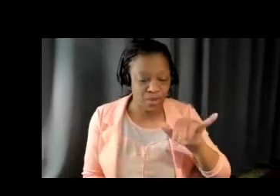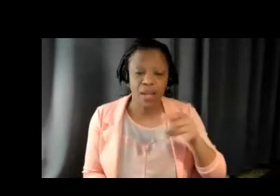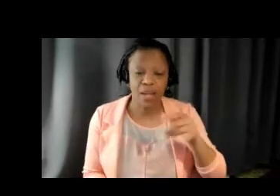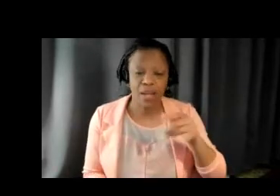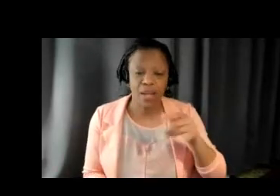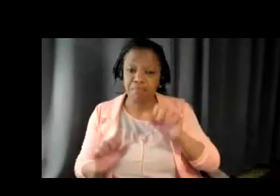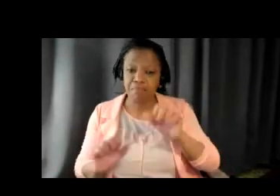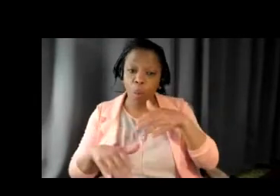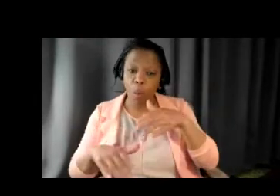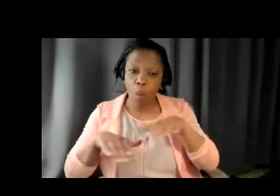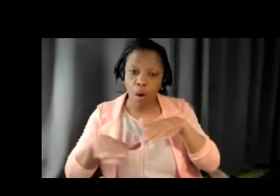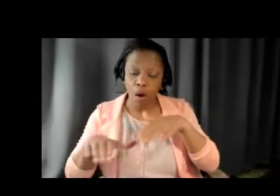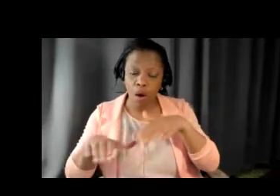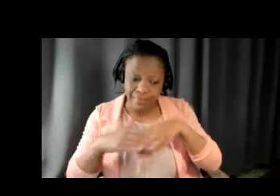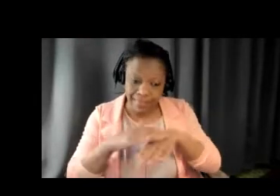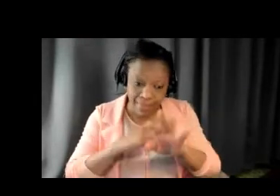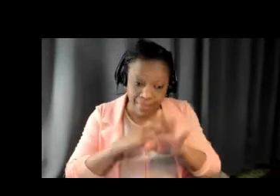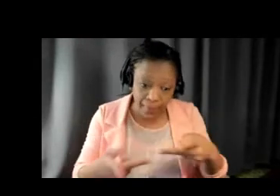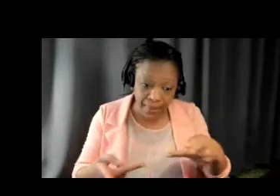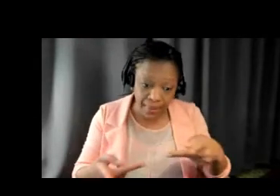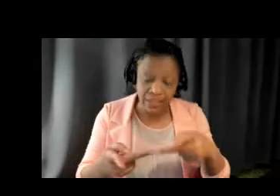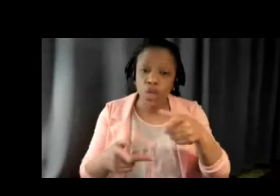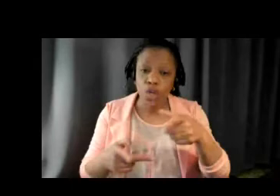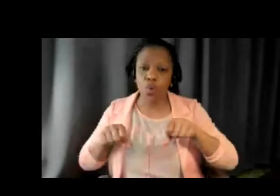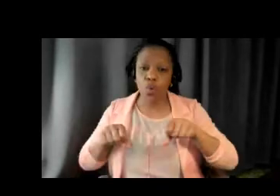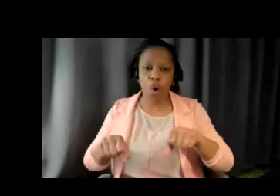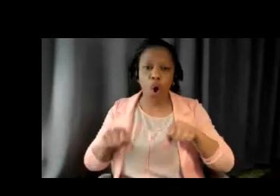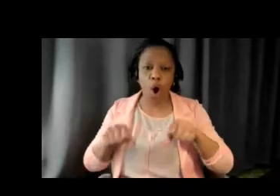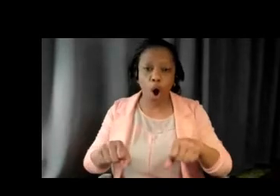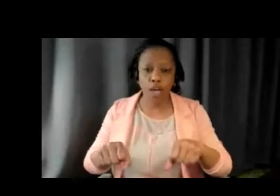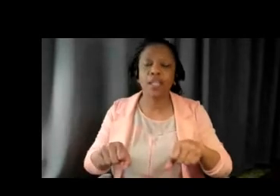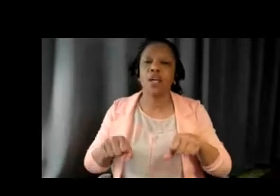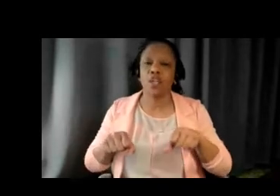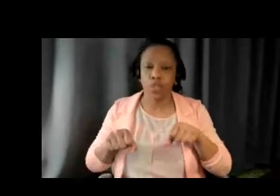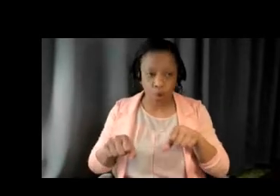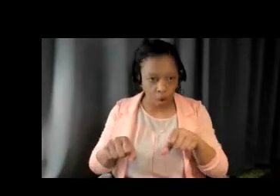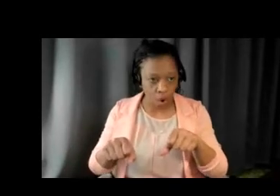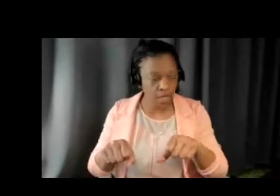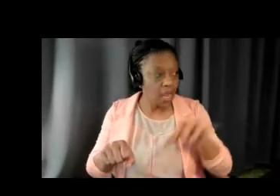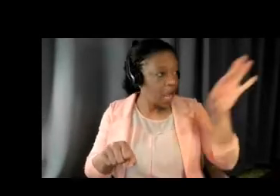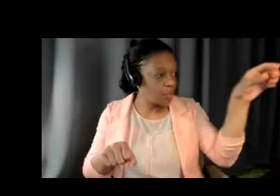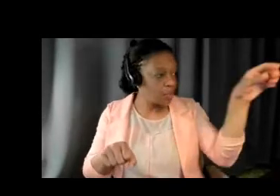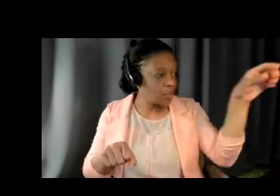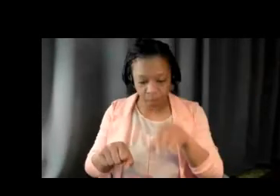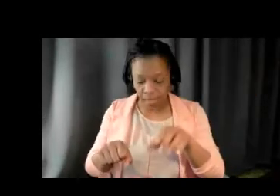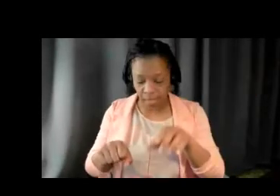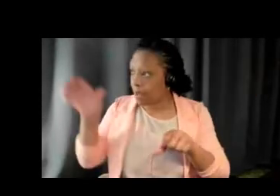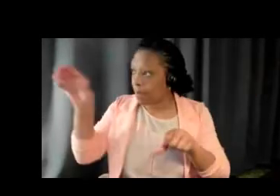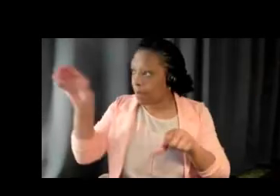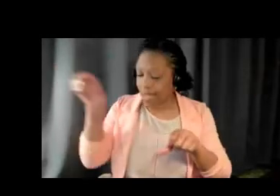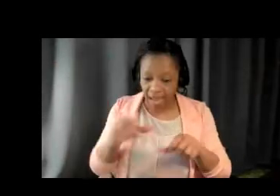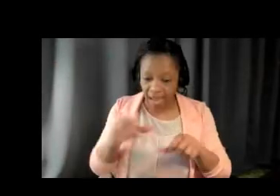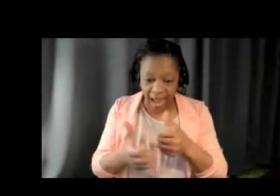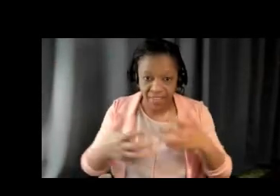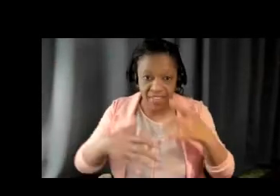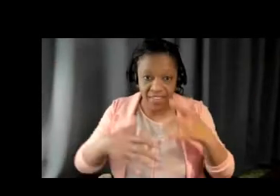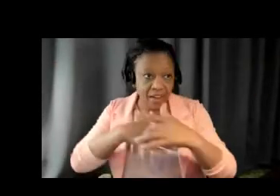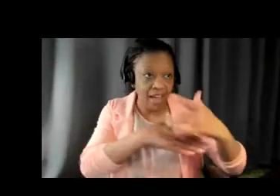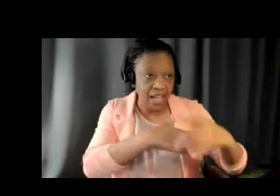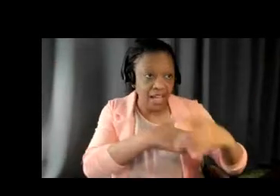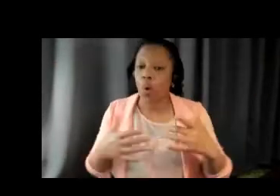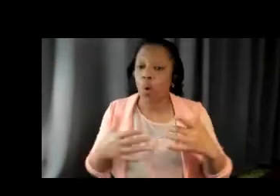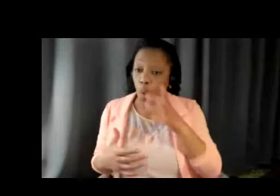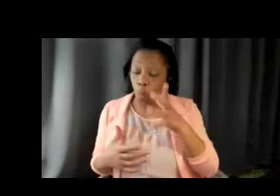get a cart and you pick the food that is available. They'll bag it for you, everything is free, and take it to your